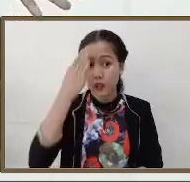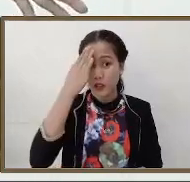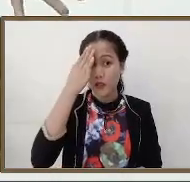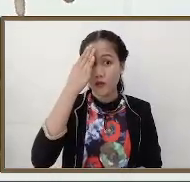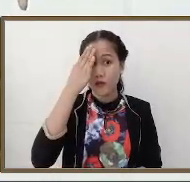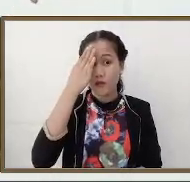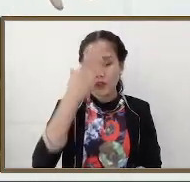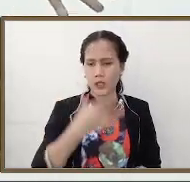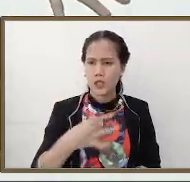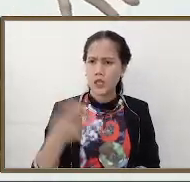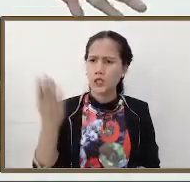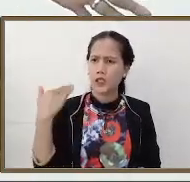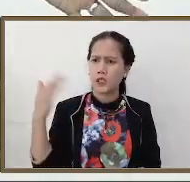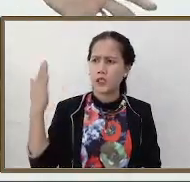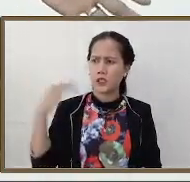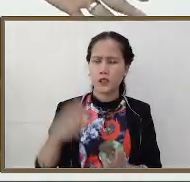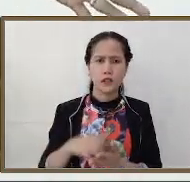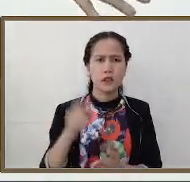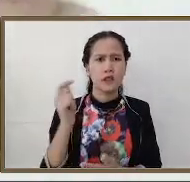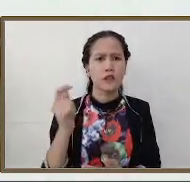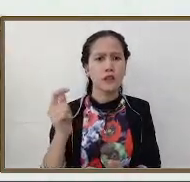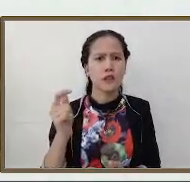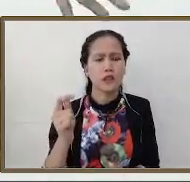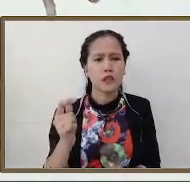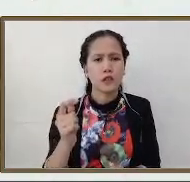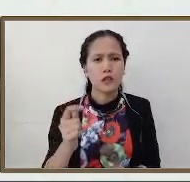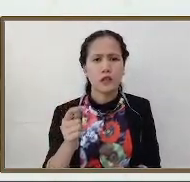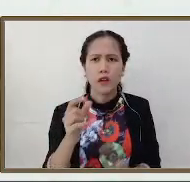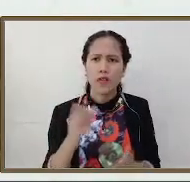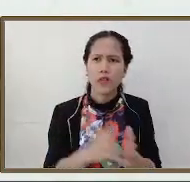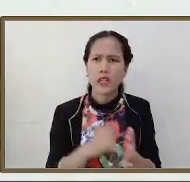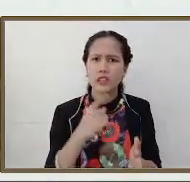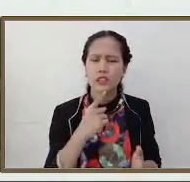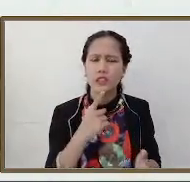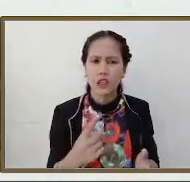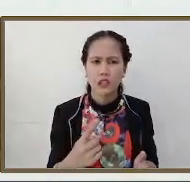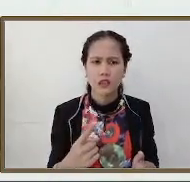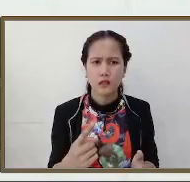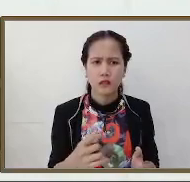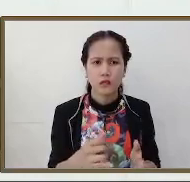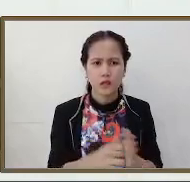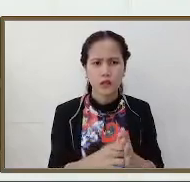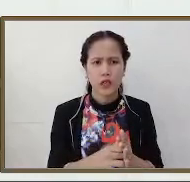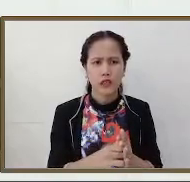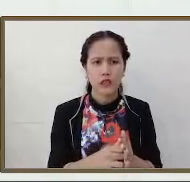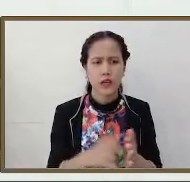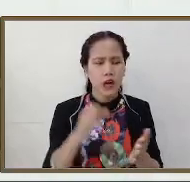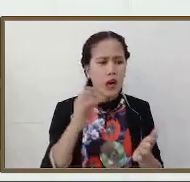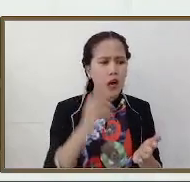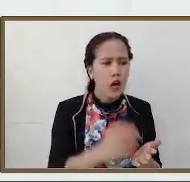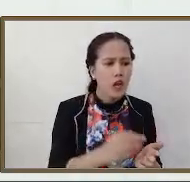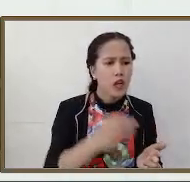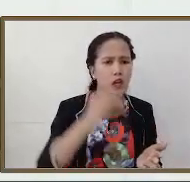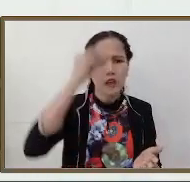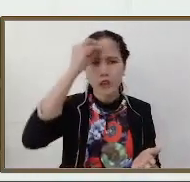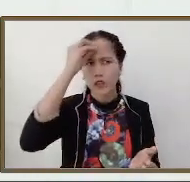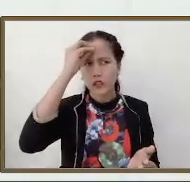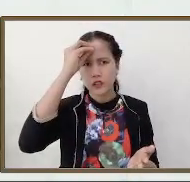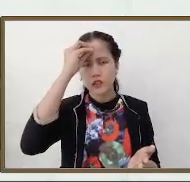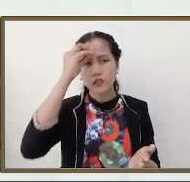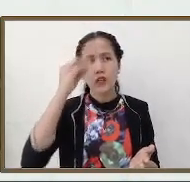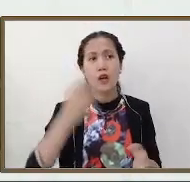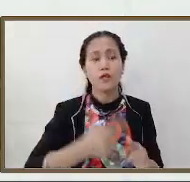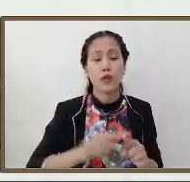nga sa testimony, natutuwa po ako sa testimony, na sinasabi doon mga kapatid, na naririnig at natututunan natin sa ating mahal na pastor,